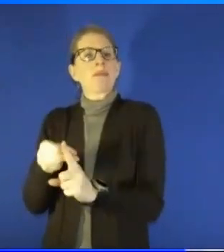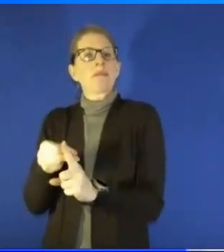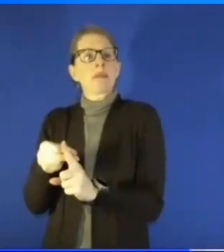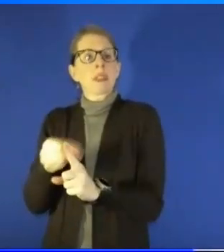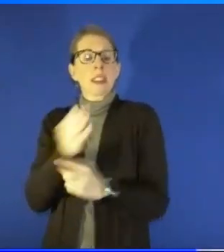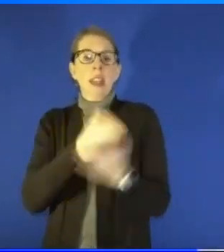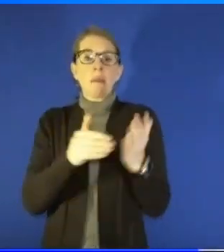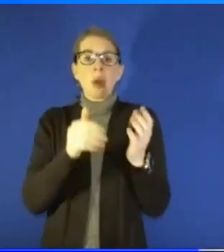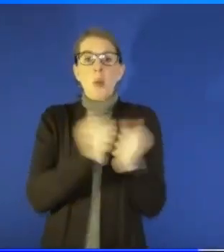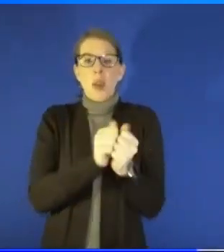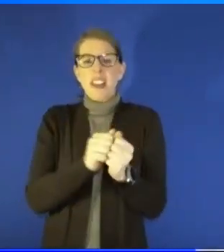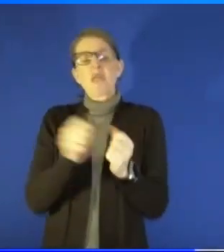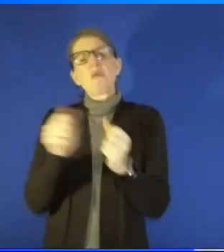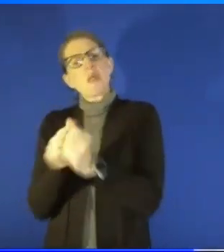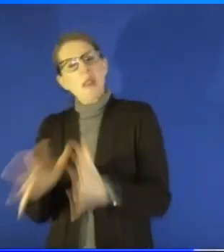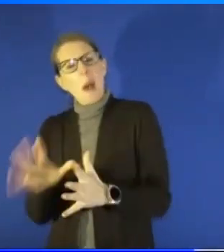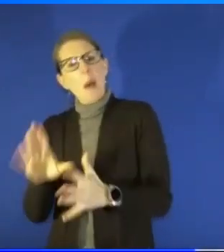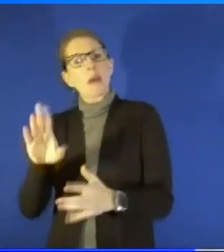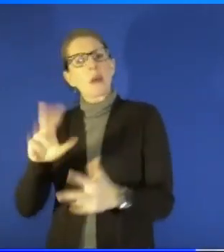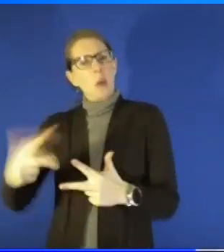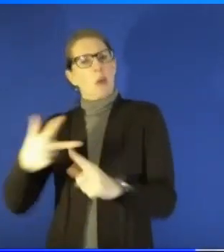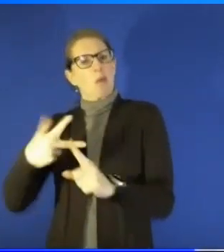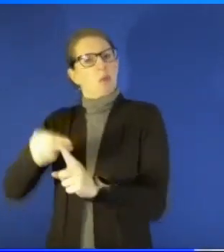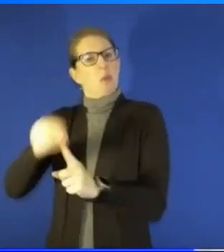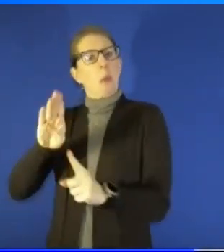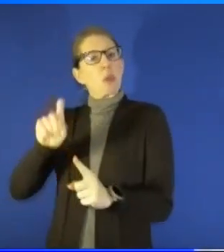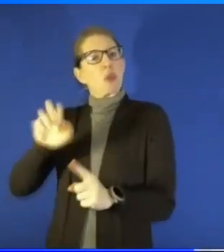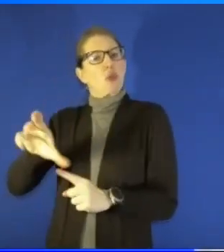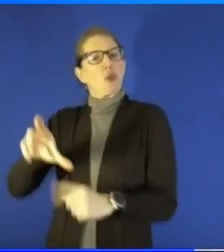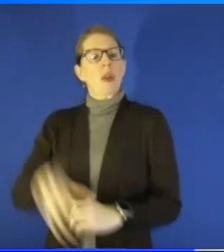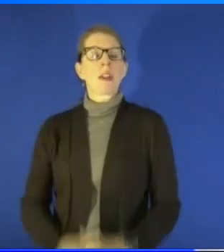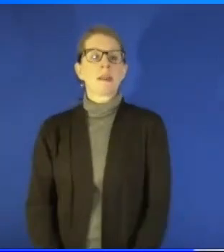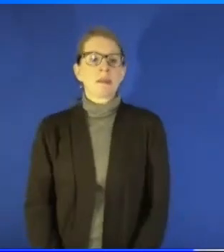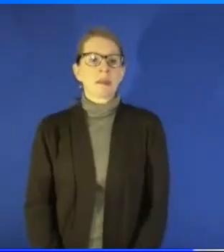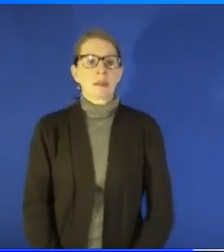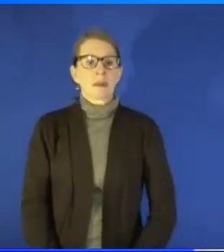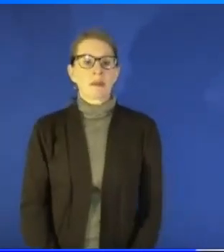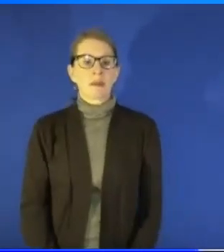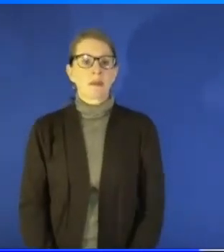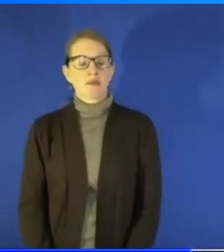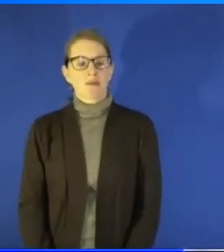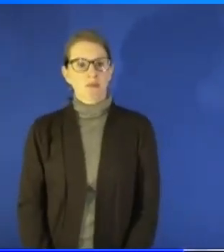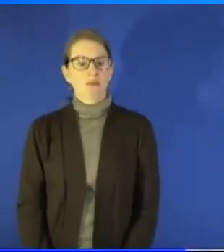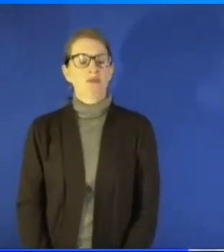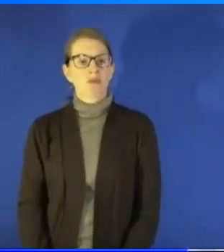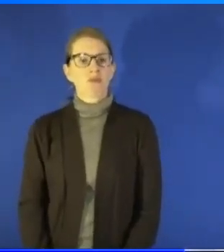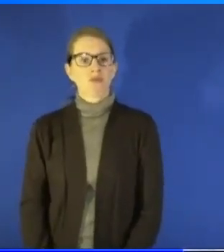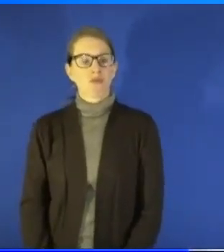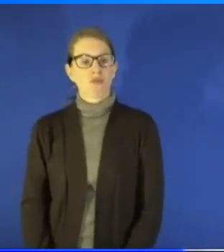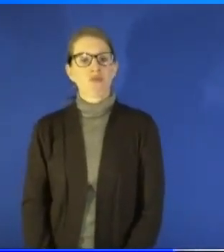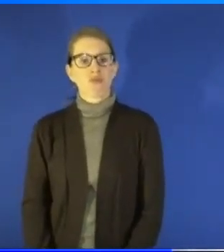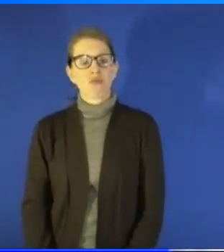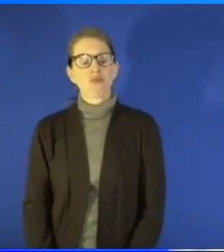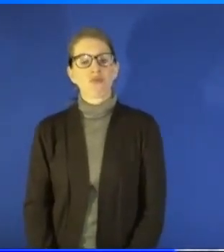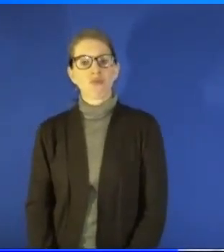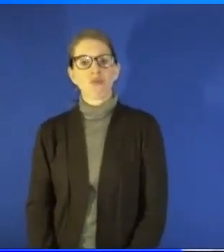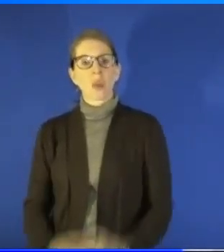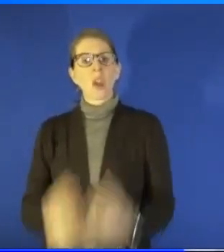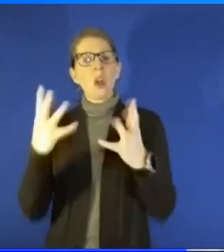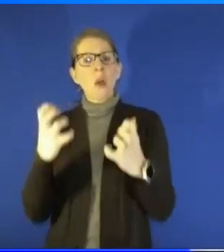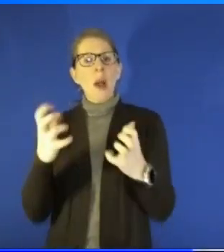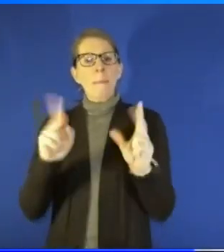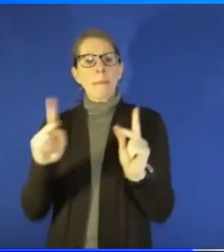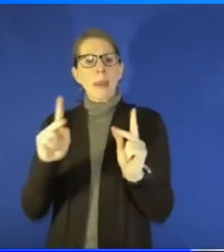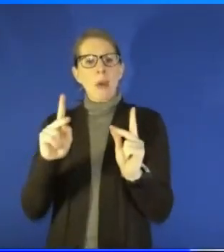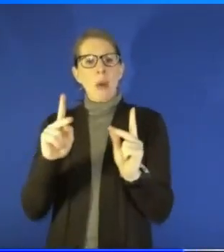booster. And I would say that we want to see we want to see those that are vaccinated and unvaccinated